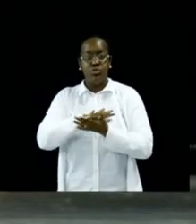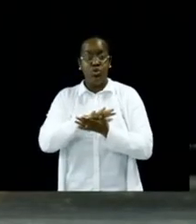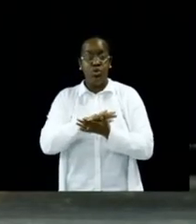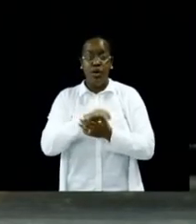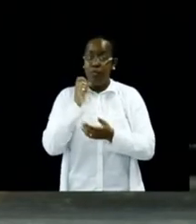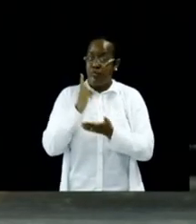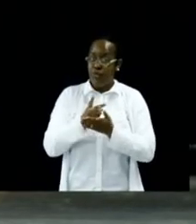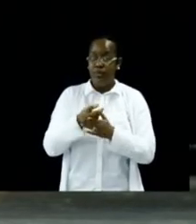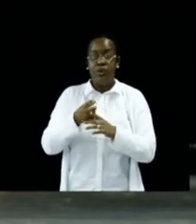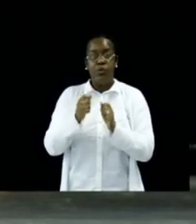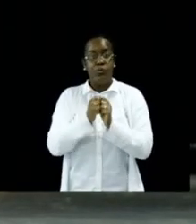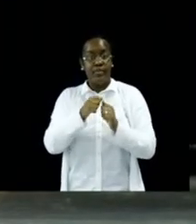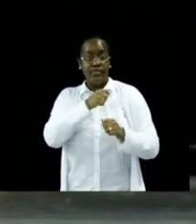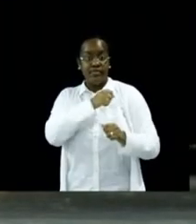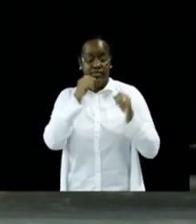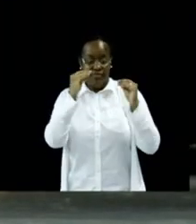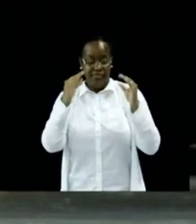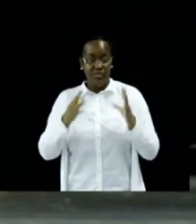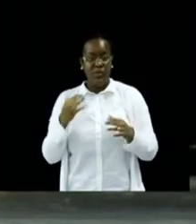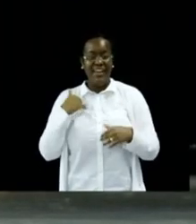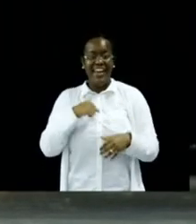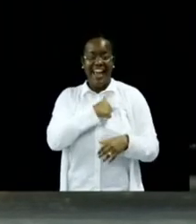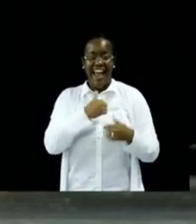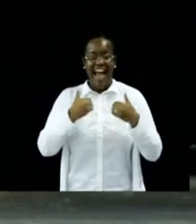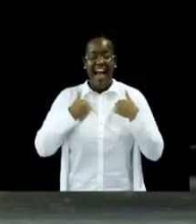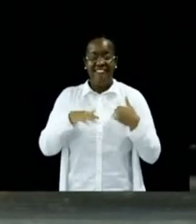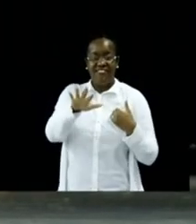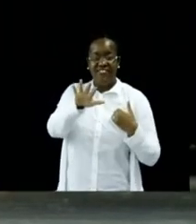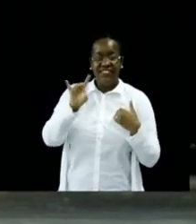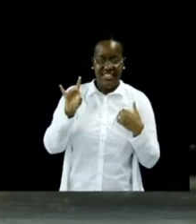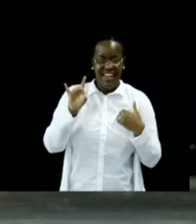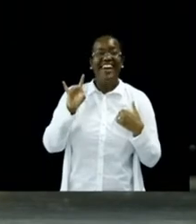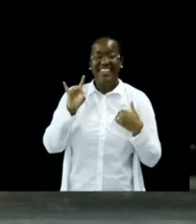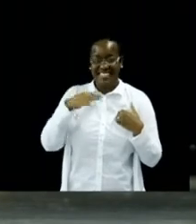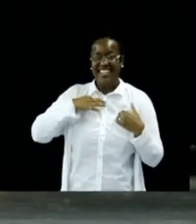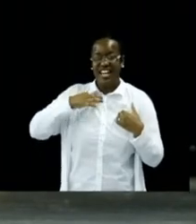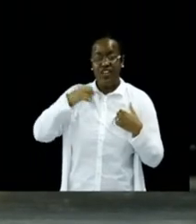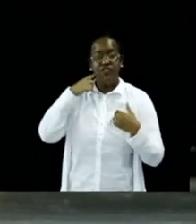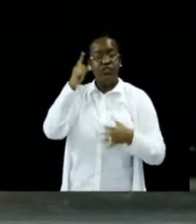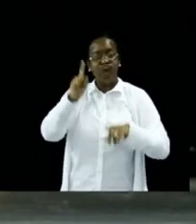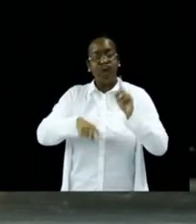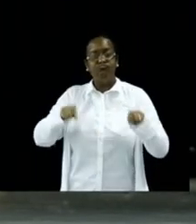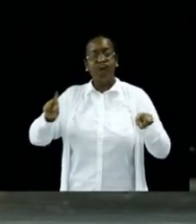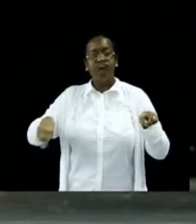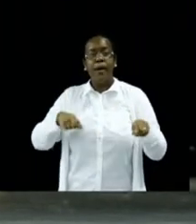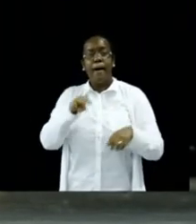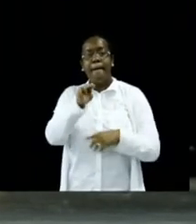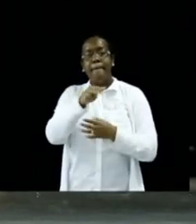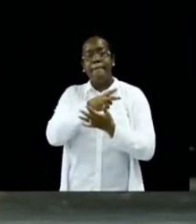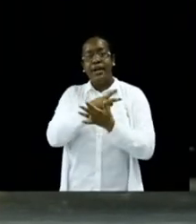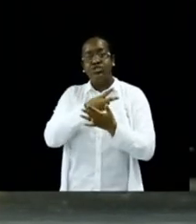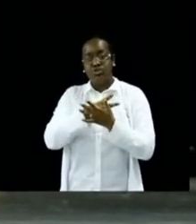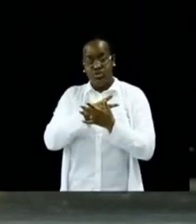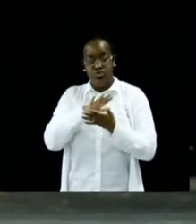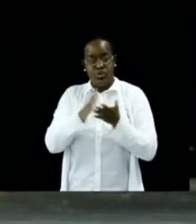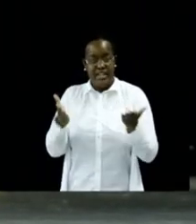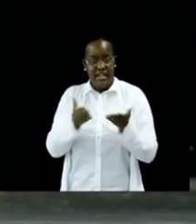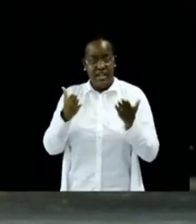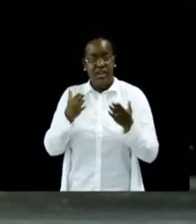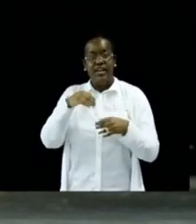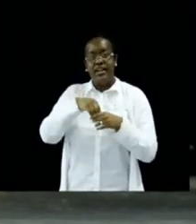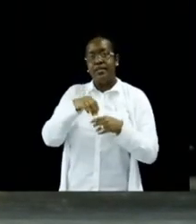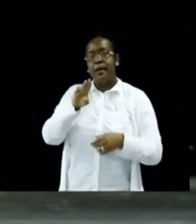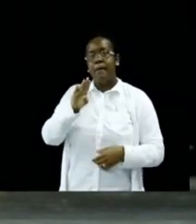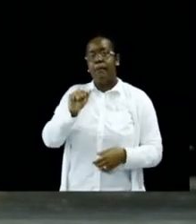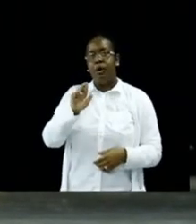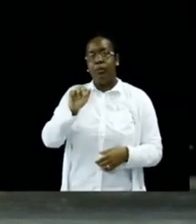graduate faculty, I present 58 candidates for the conferral of the various master's degrees offered by the graduate school in the Barbara Jordan